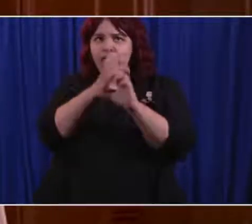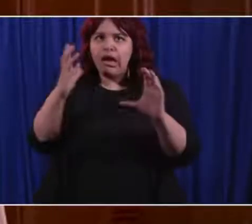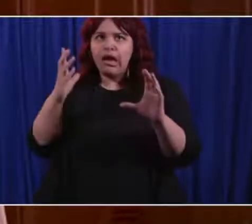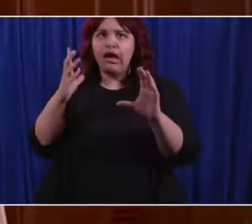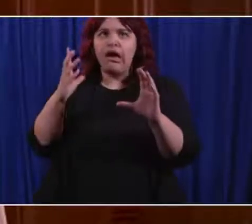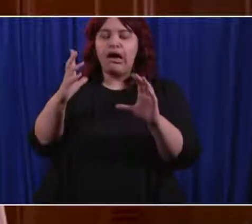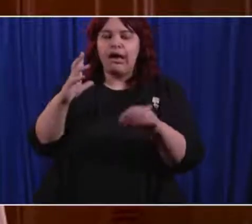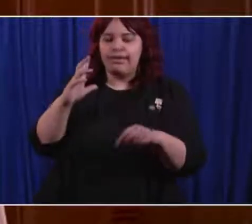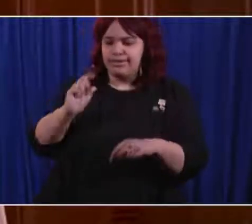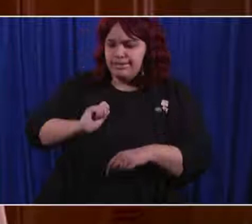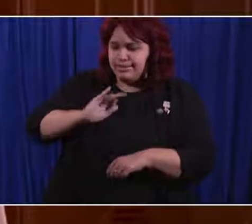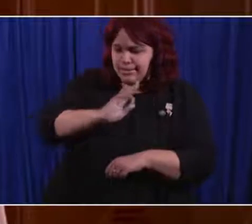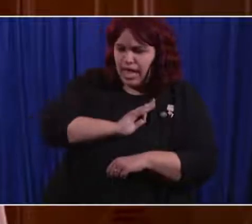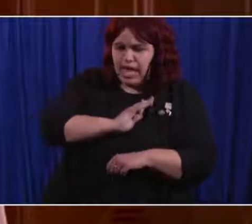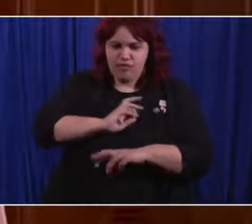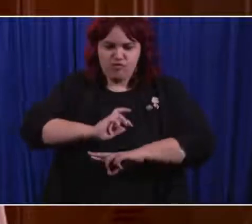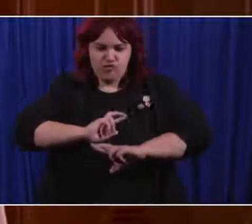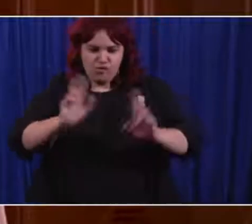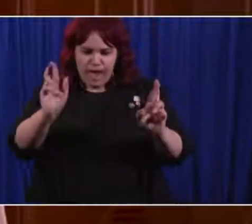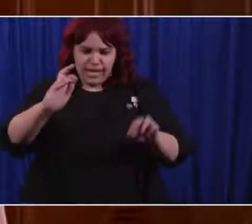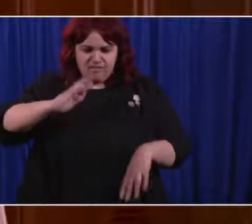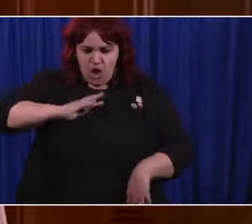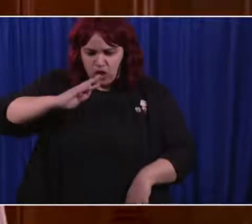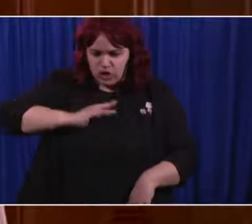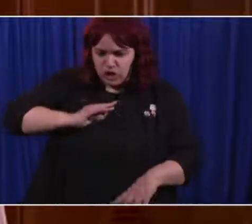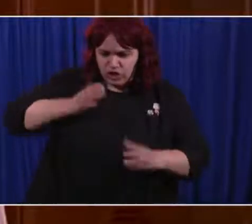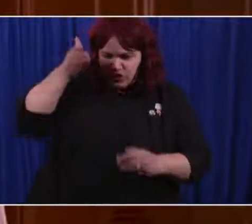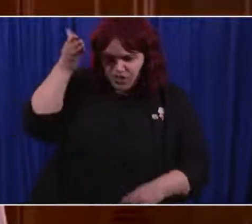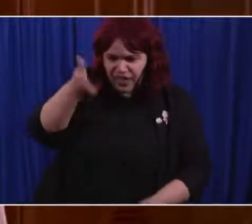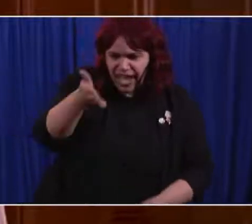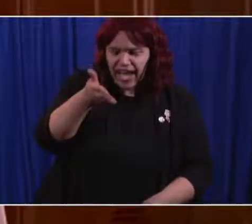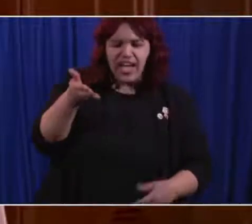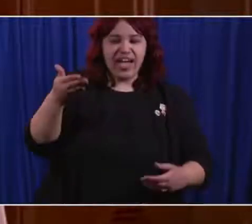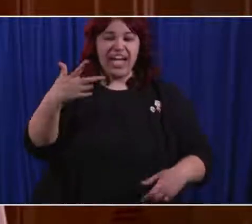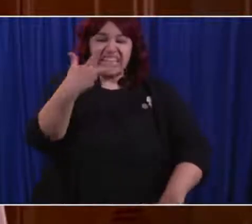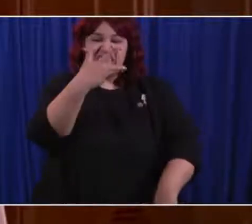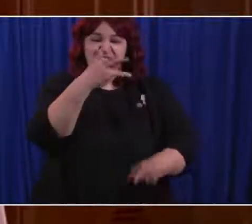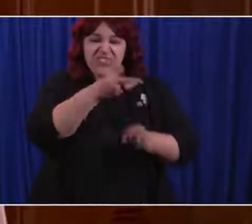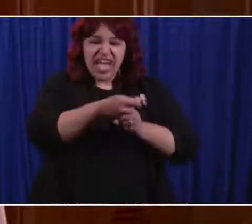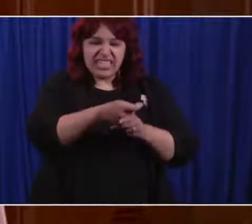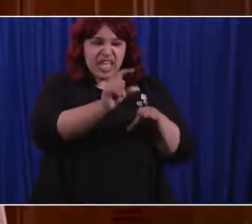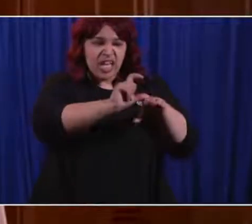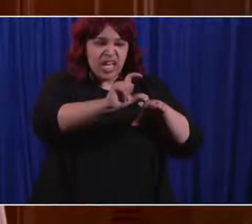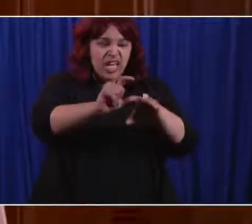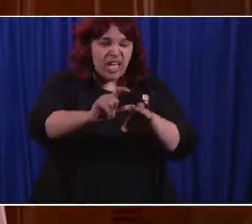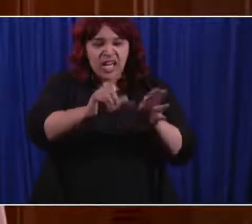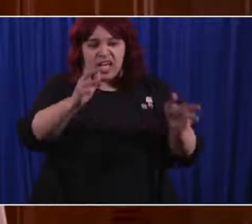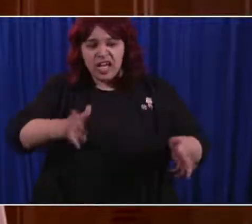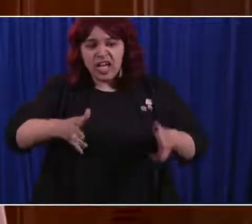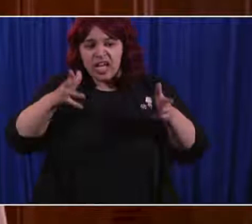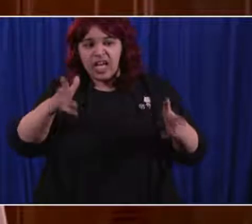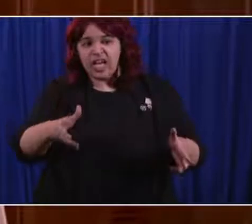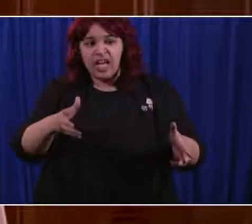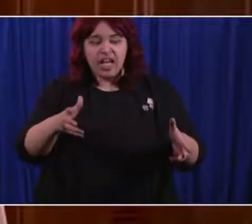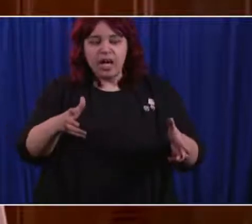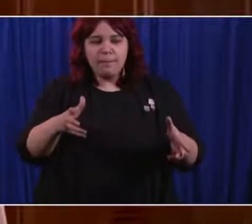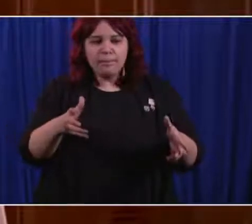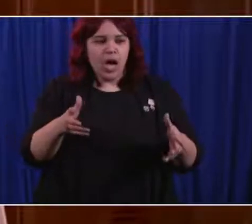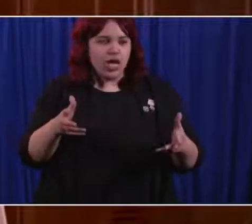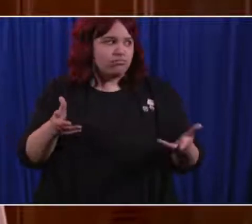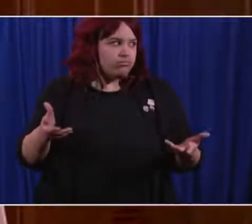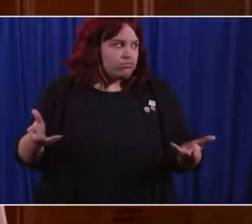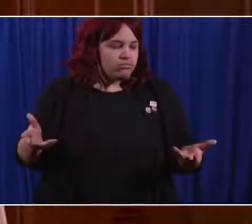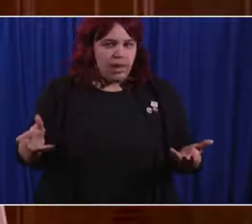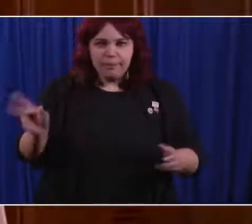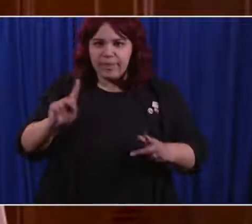staff and people and vaccine, precious vaccine, and not be able to hit those slots. So